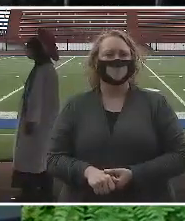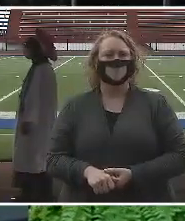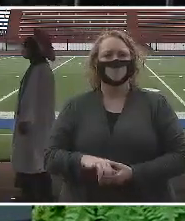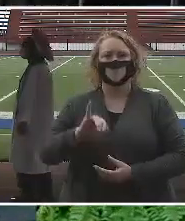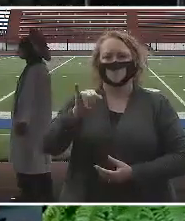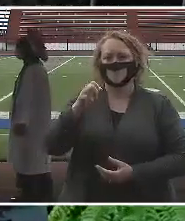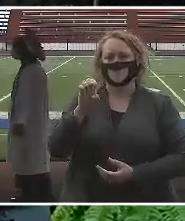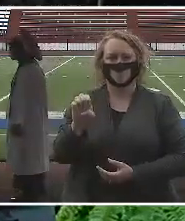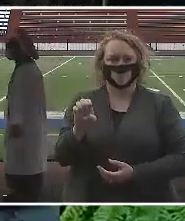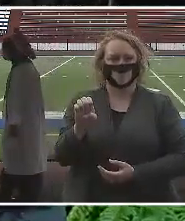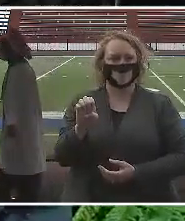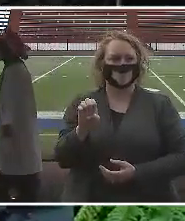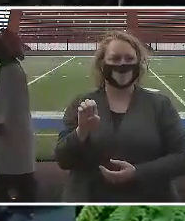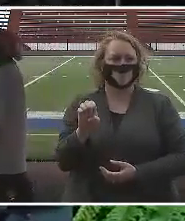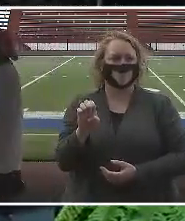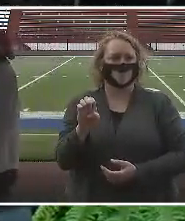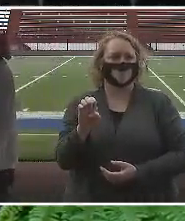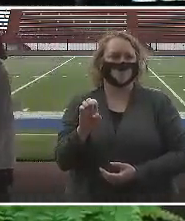Joe Jenga.